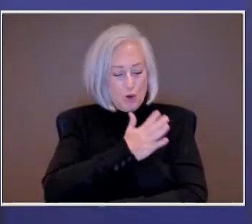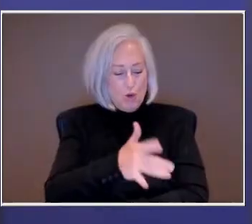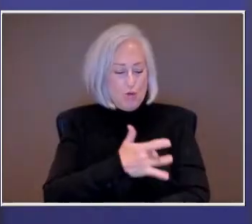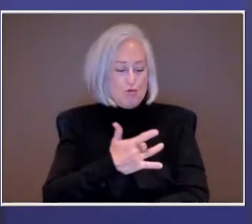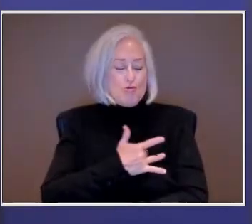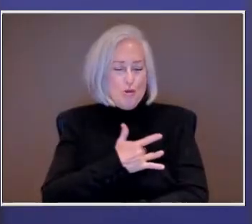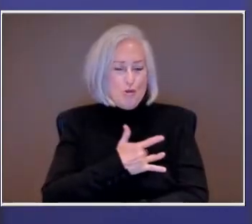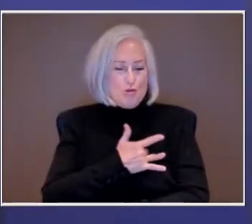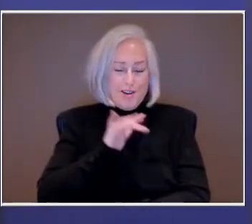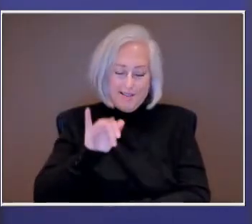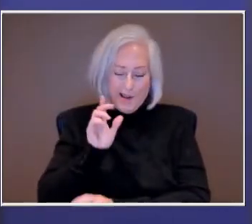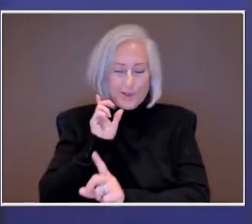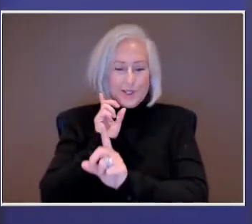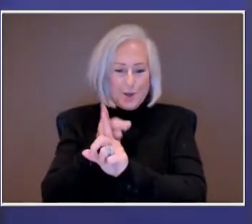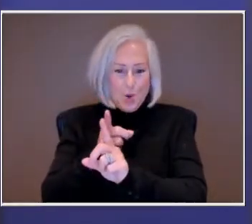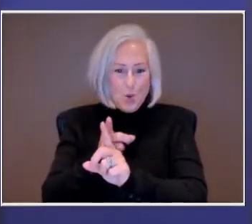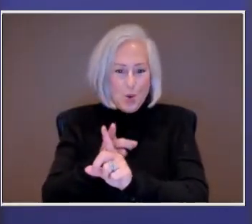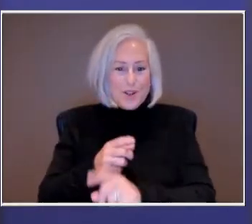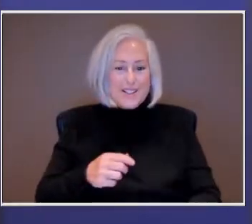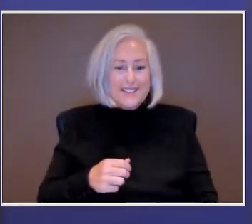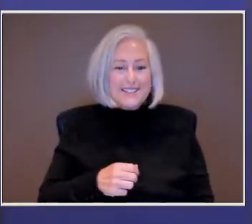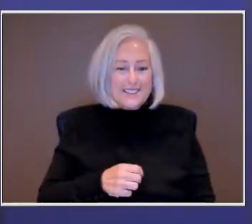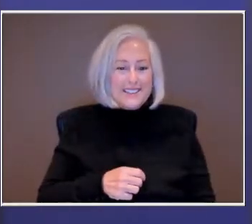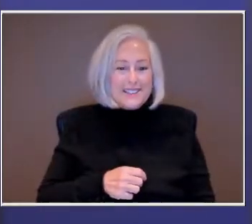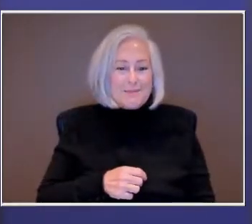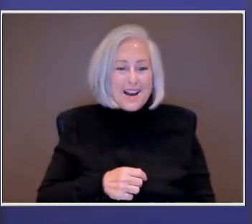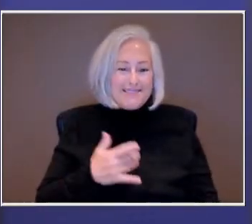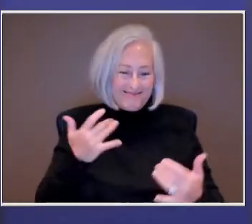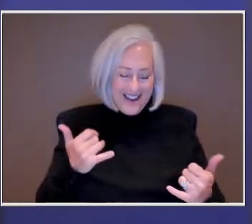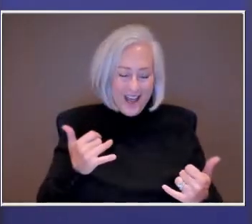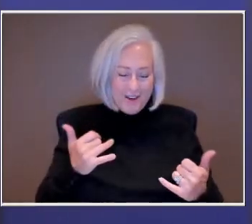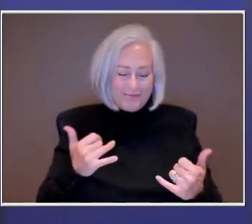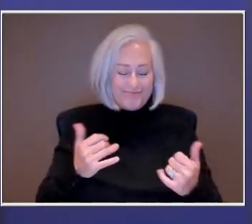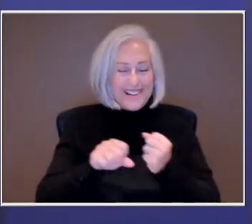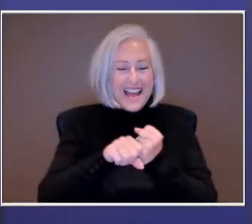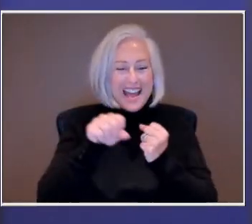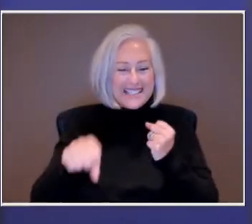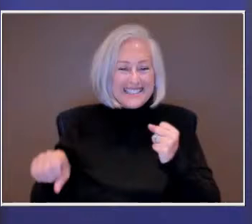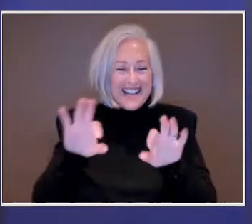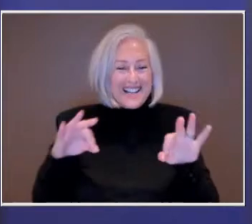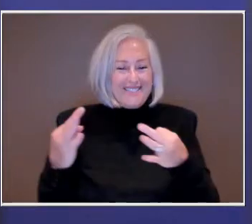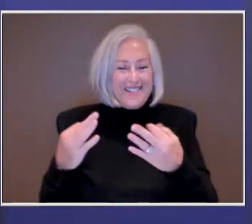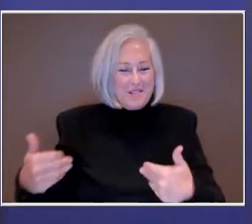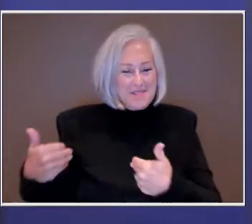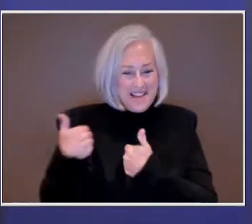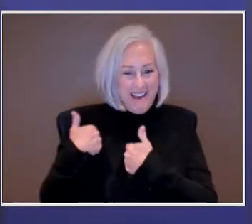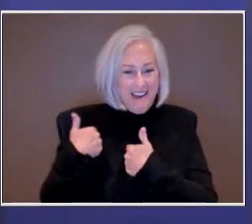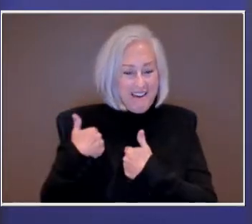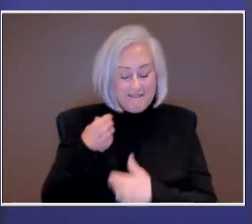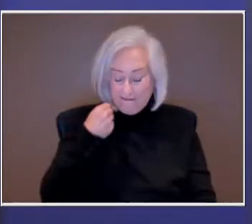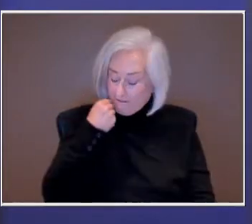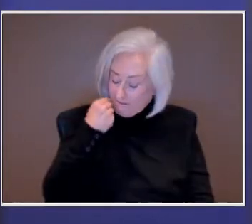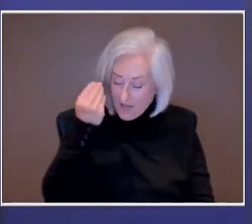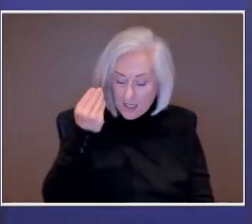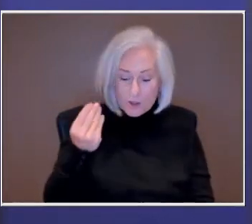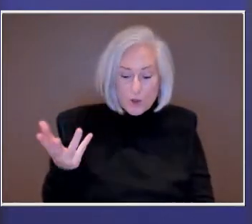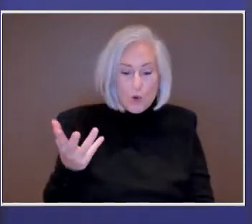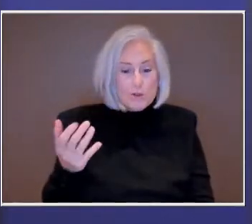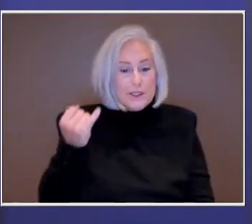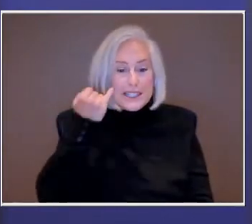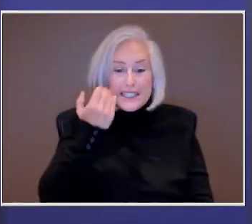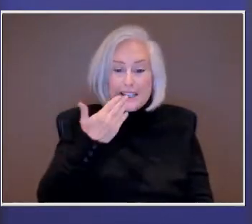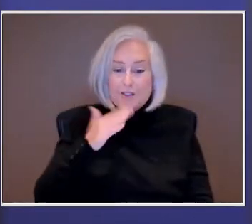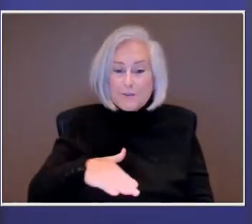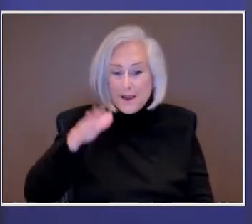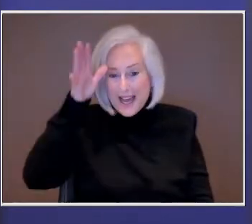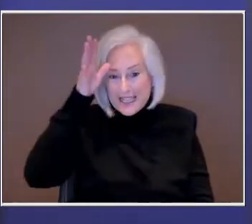begin with, but I ended up getting an extended family out of it. You know, I told them all, I said, listen, if you're ever having a bad day, know that there's a guy in